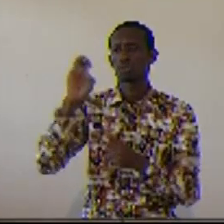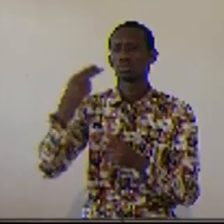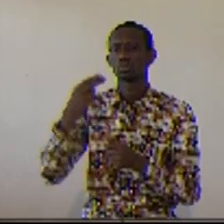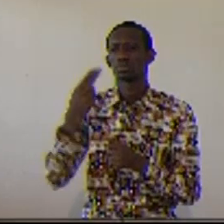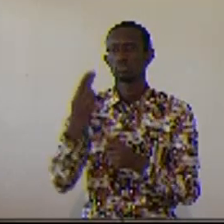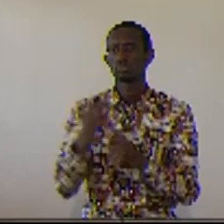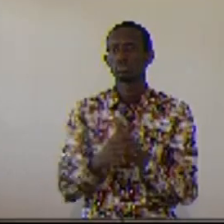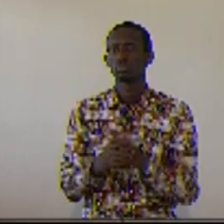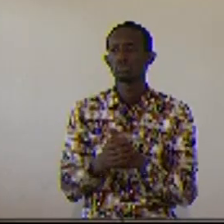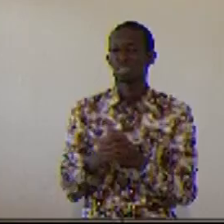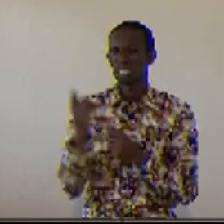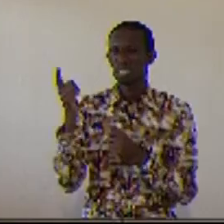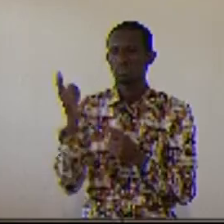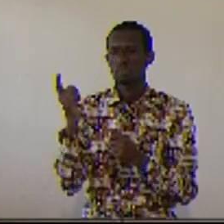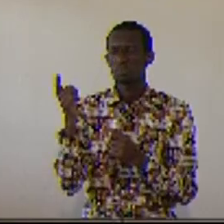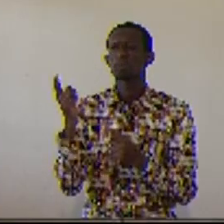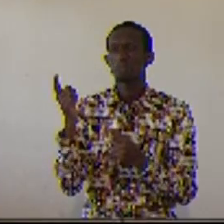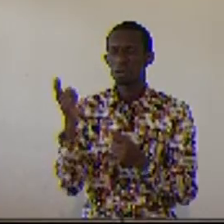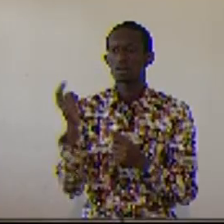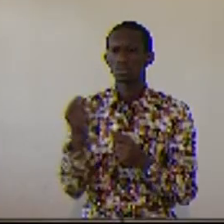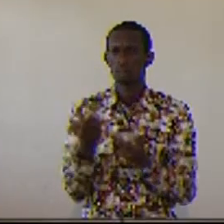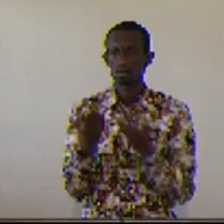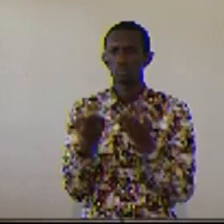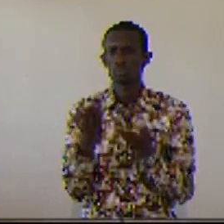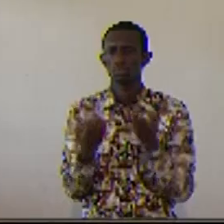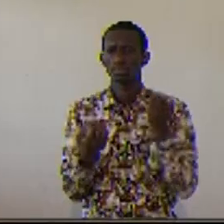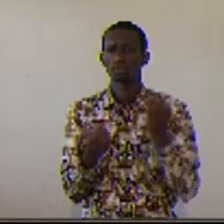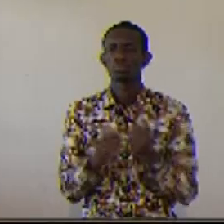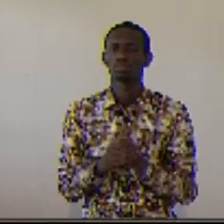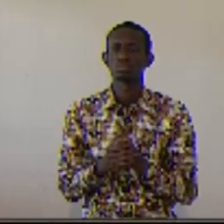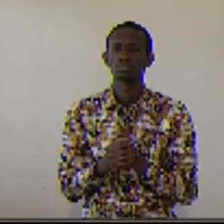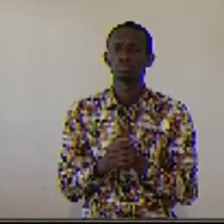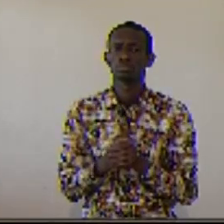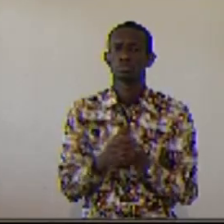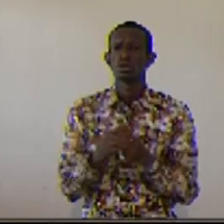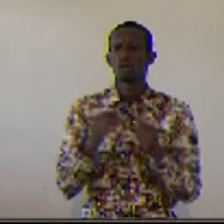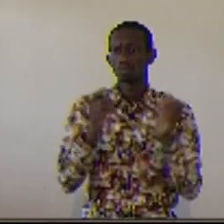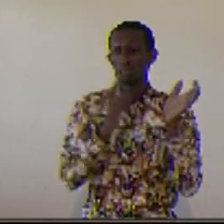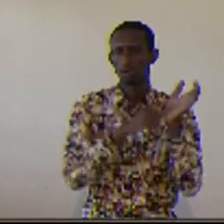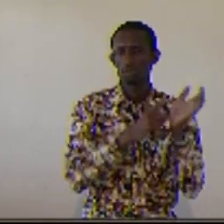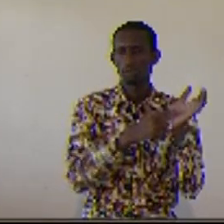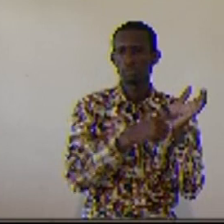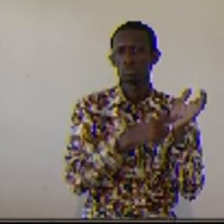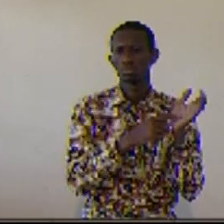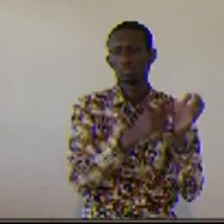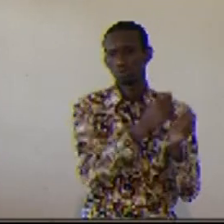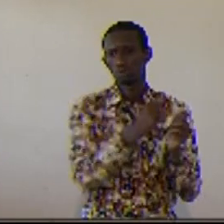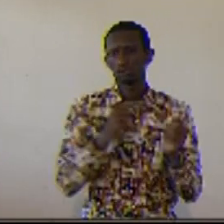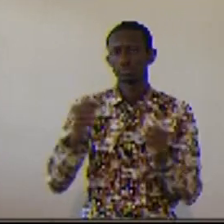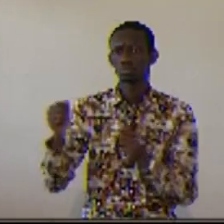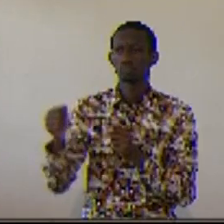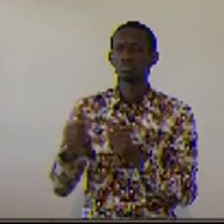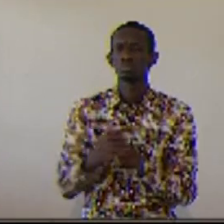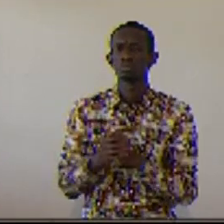is the one which will be attacked by this nucleophile, the negative charge. So attacking this one, and then eventually you